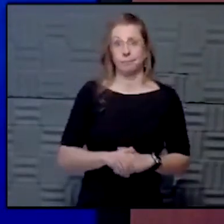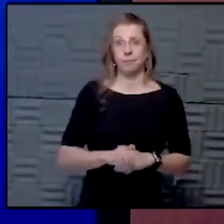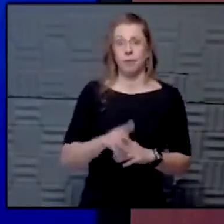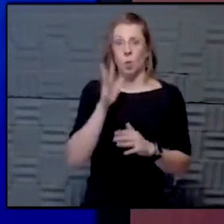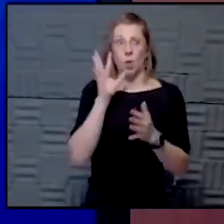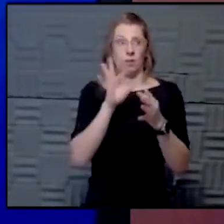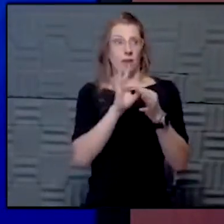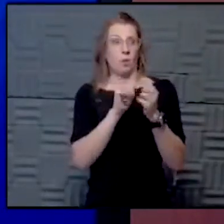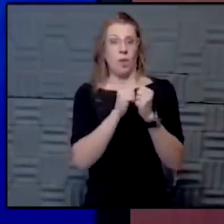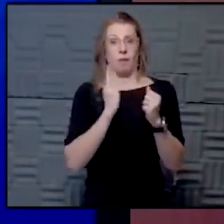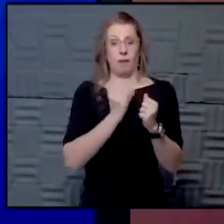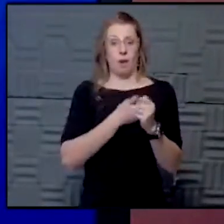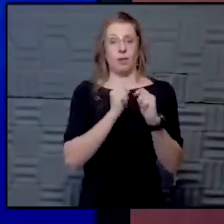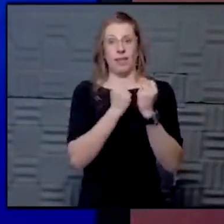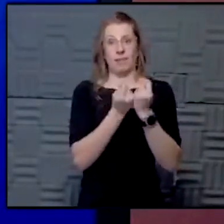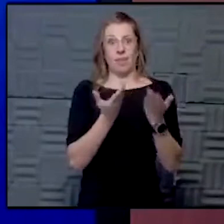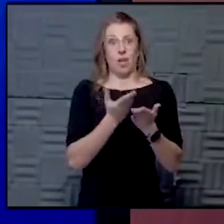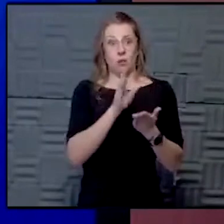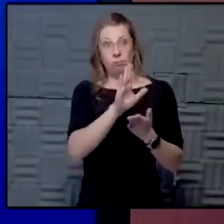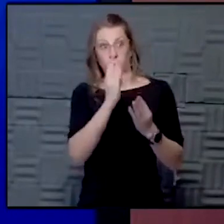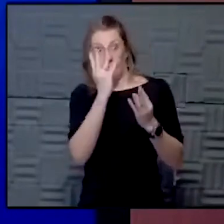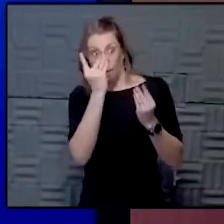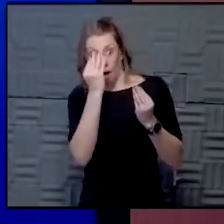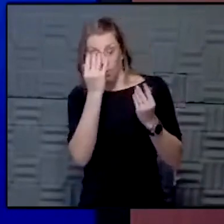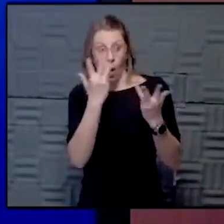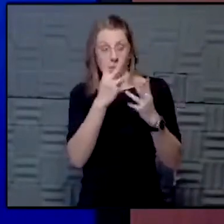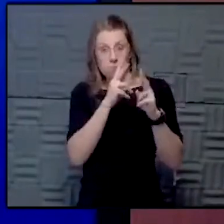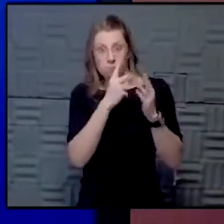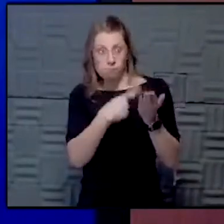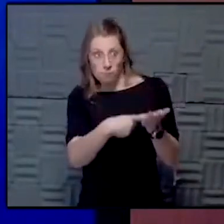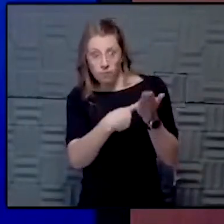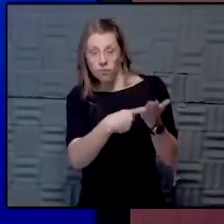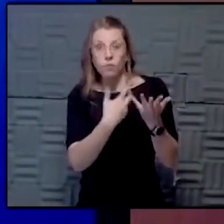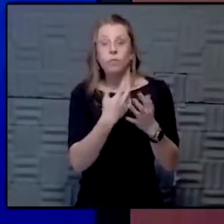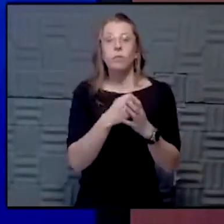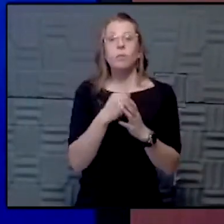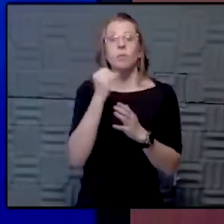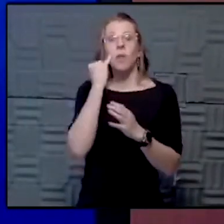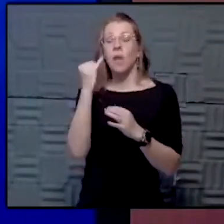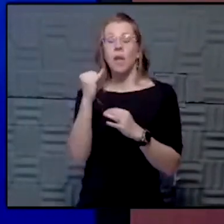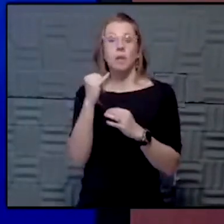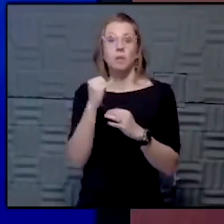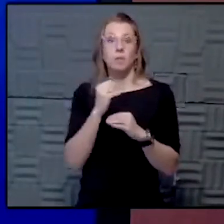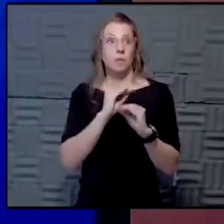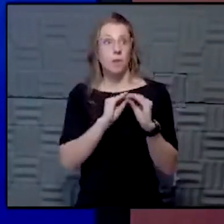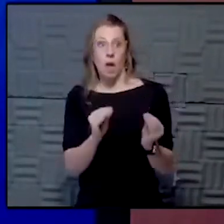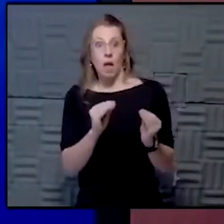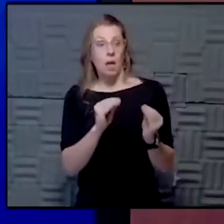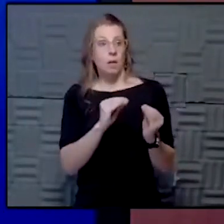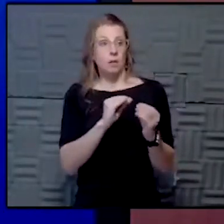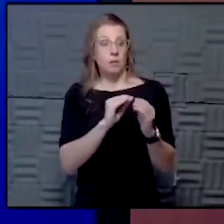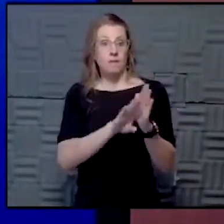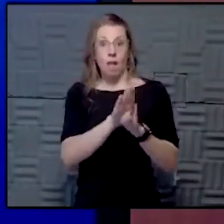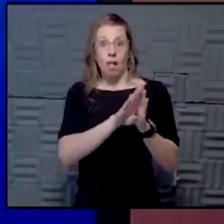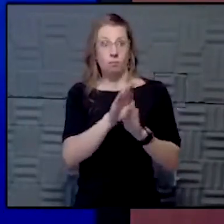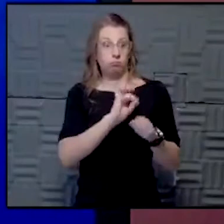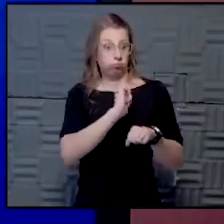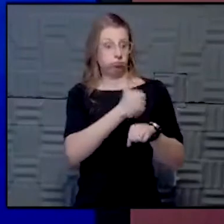our team here to see what their thoughts are on that, and maybe if there hasn't been some action there, maybe this is